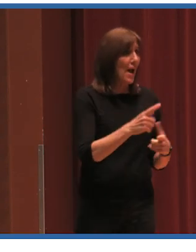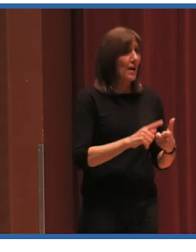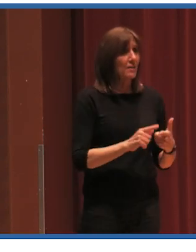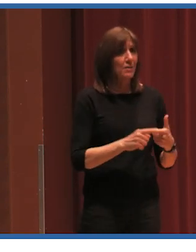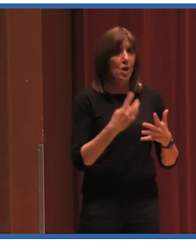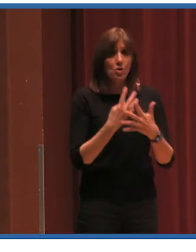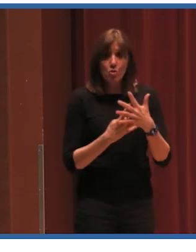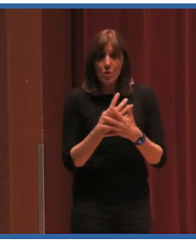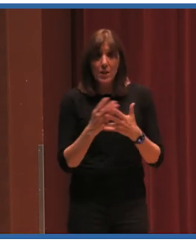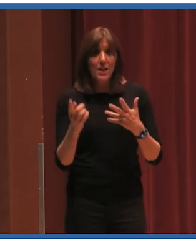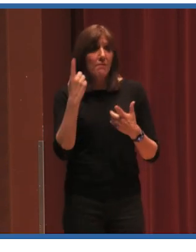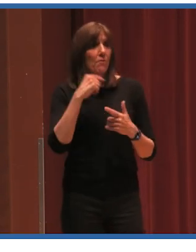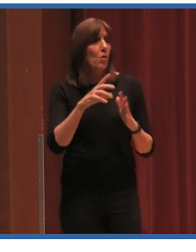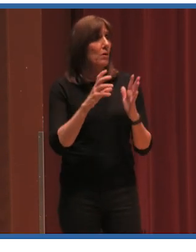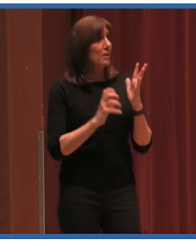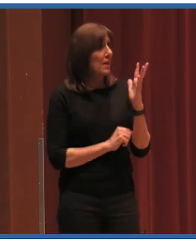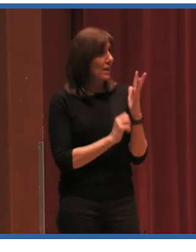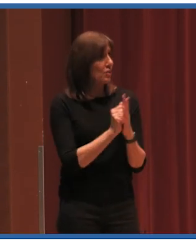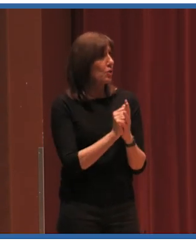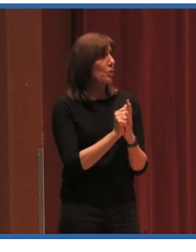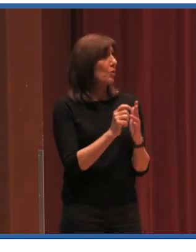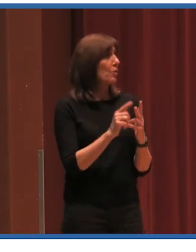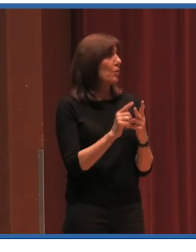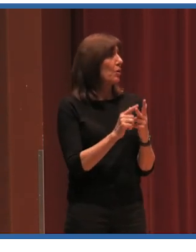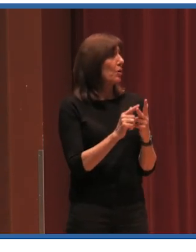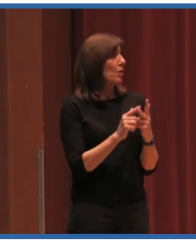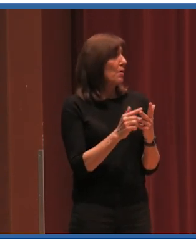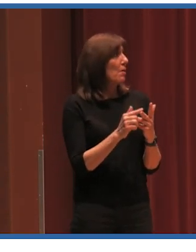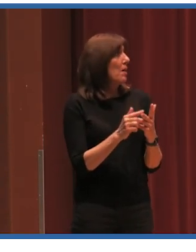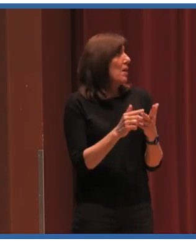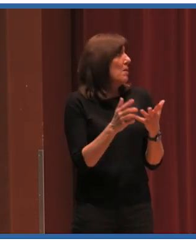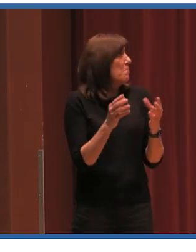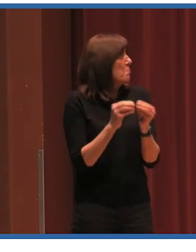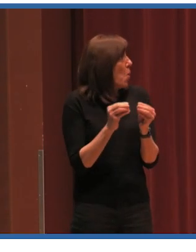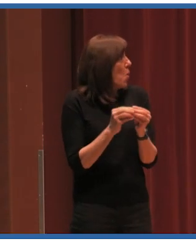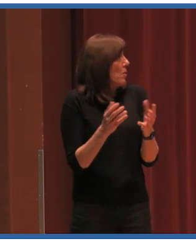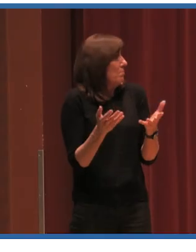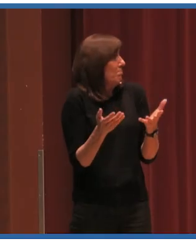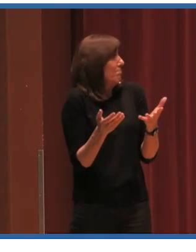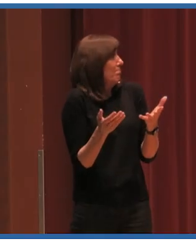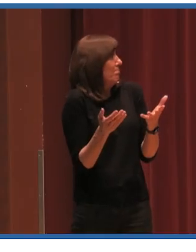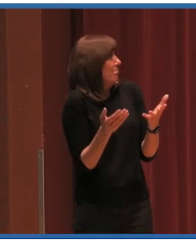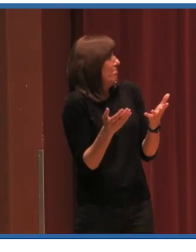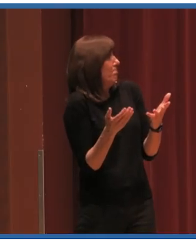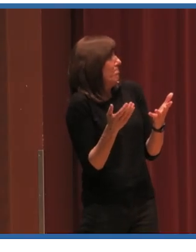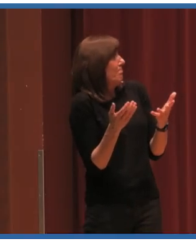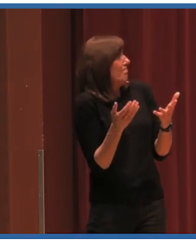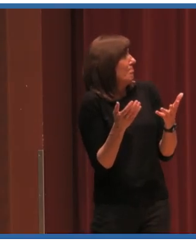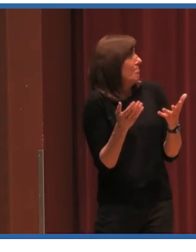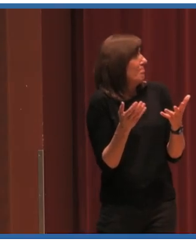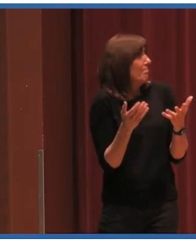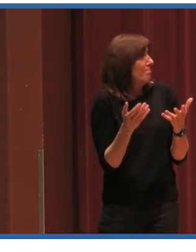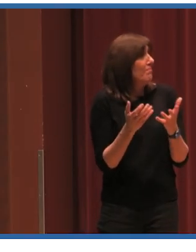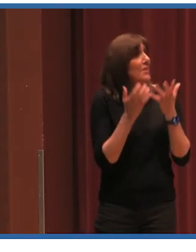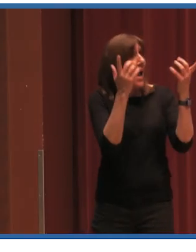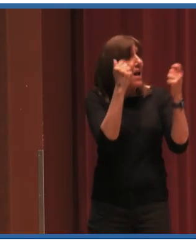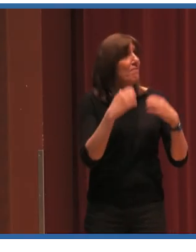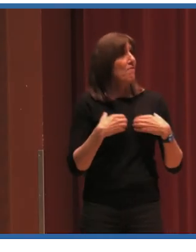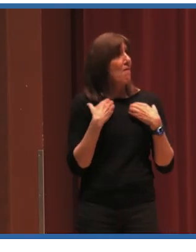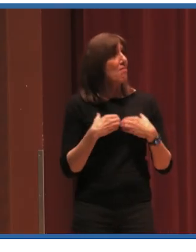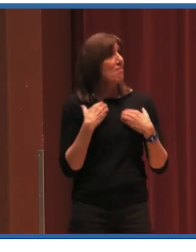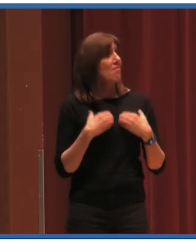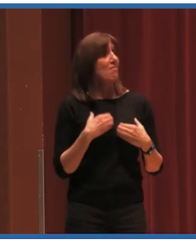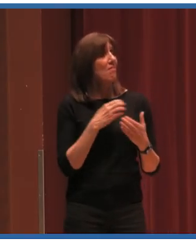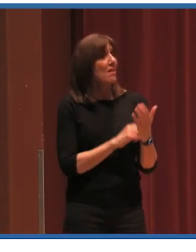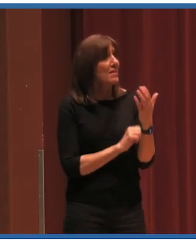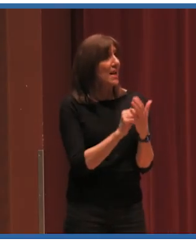screening for cancer. Big shout out for more lung cancer screening. That's the screening that we're lowest at, and that's the